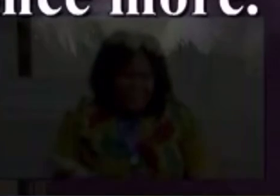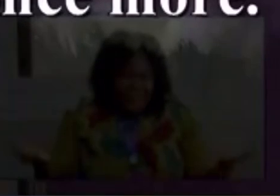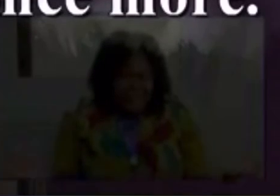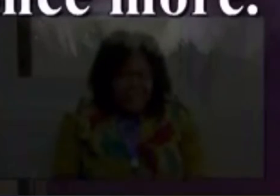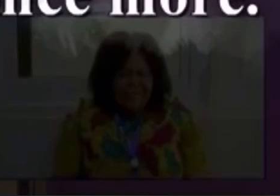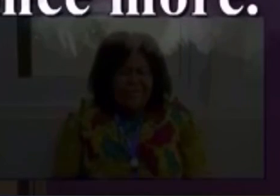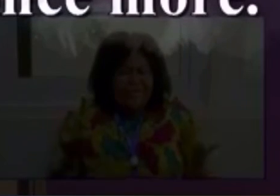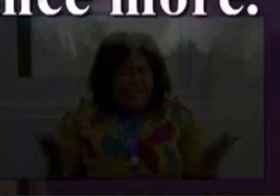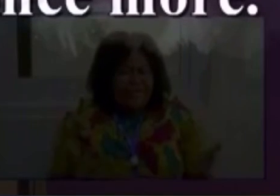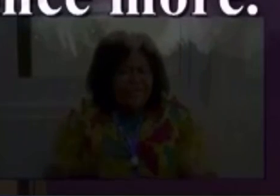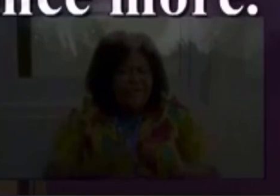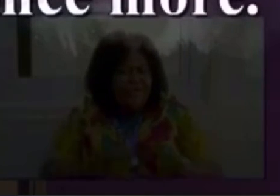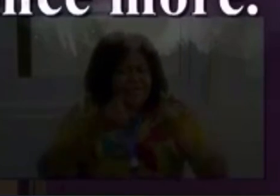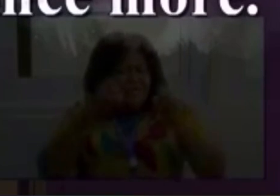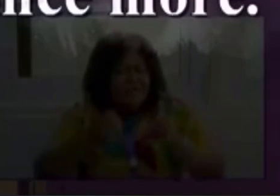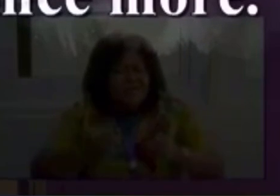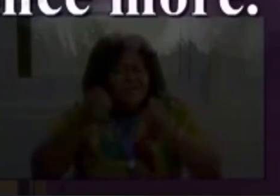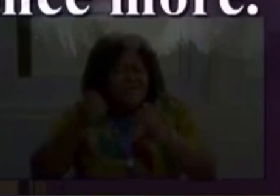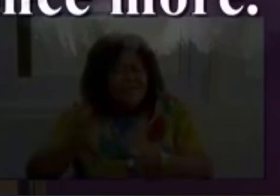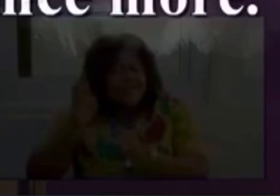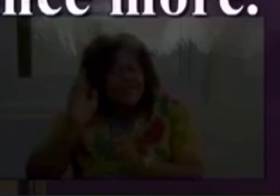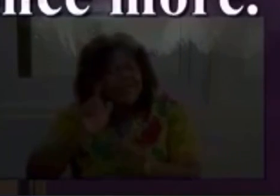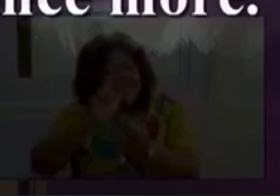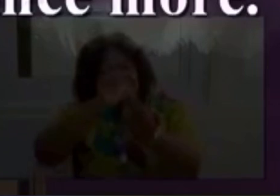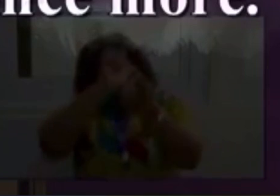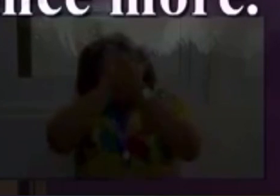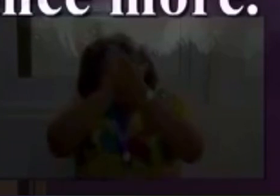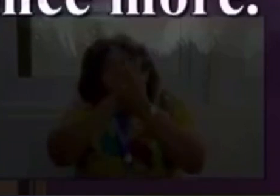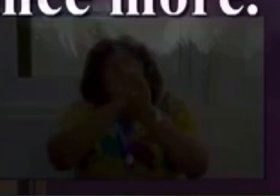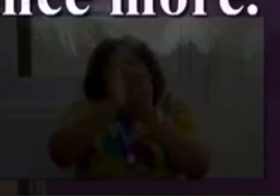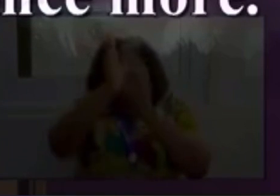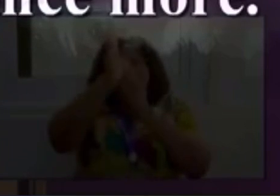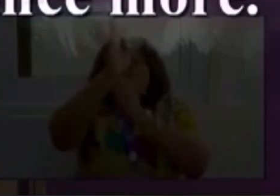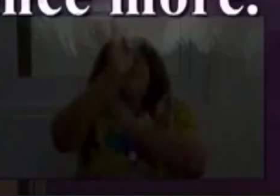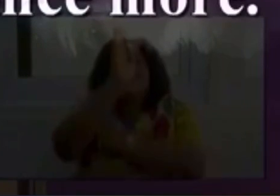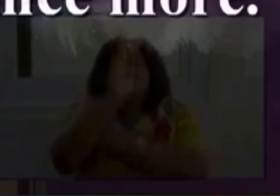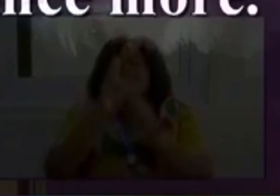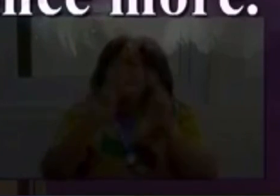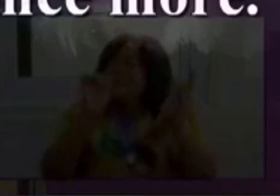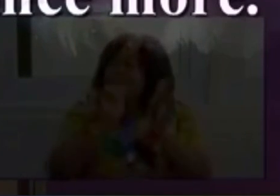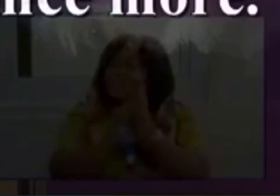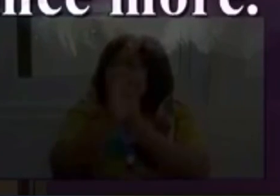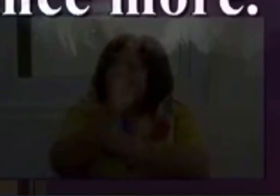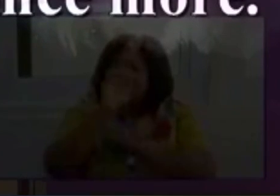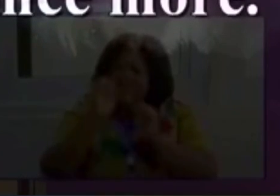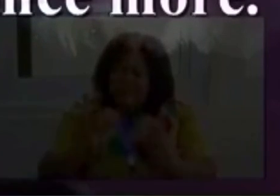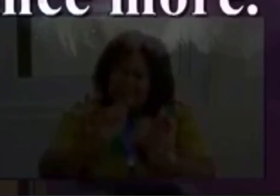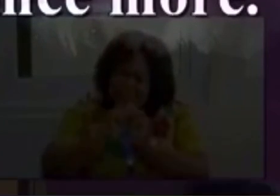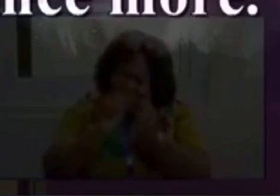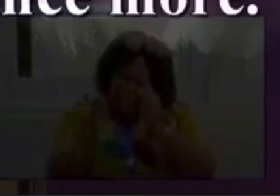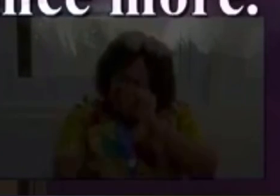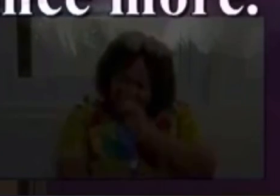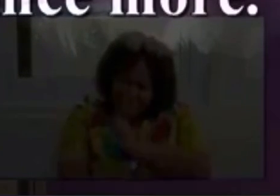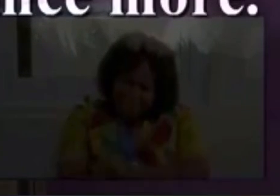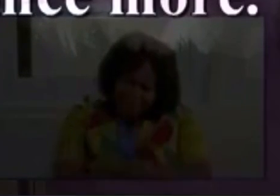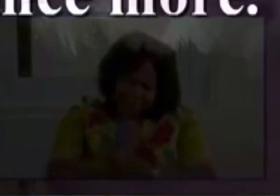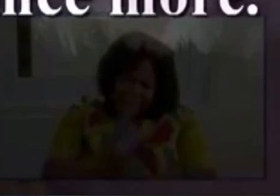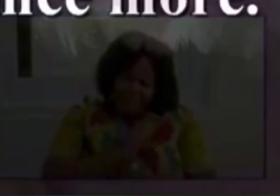as individuals we will meet Him so that He can change us.